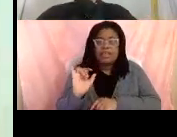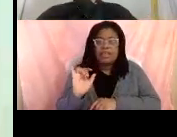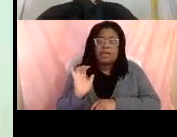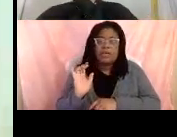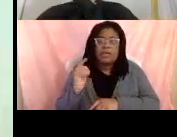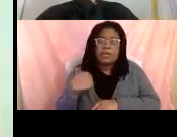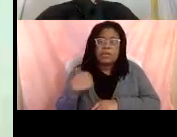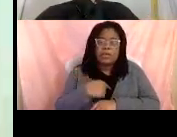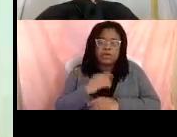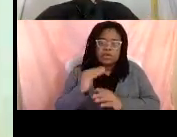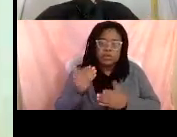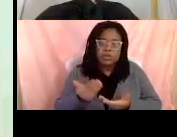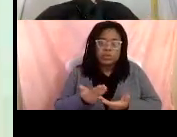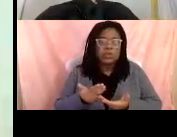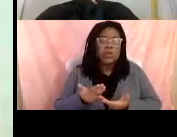introducing you to,